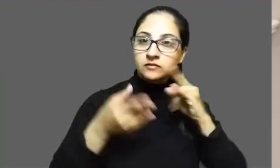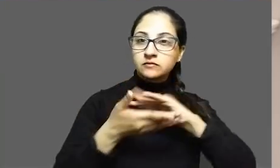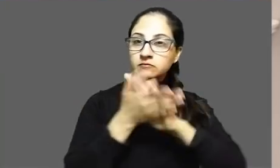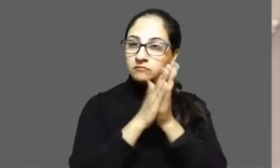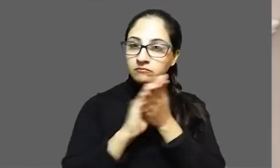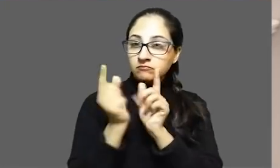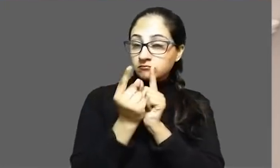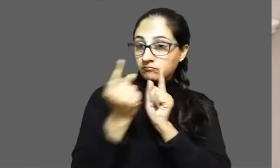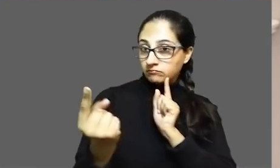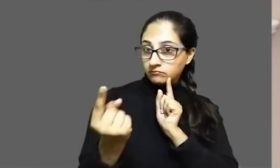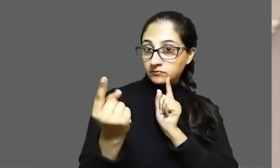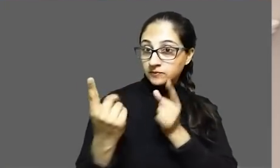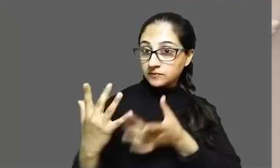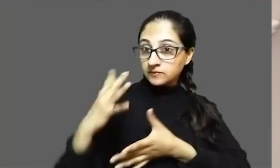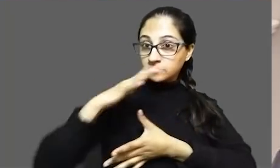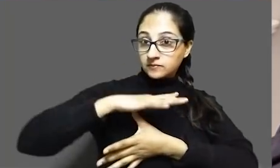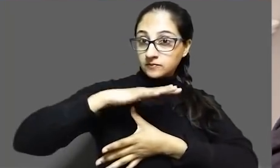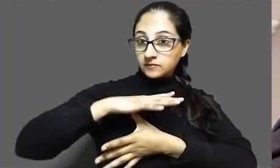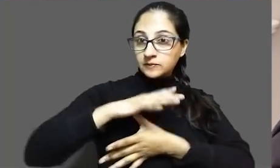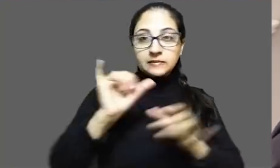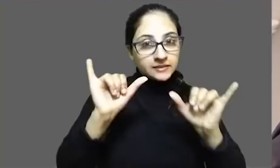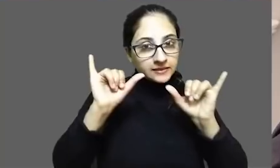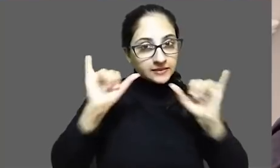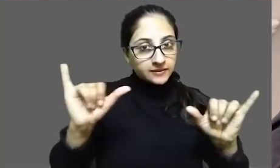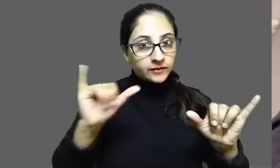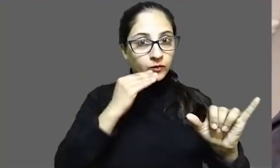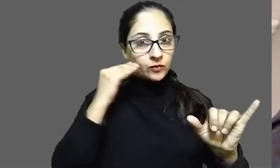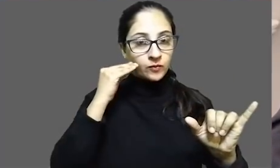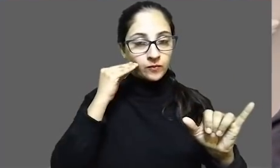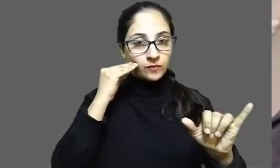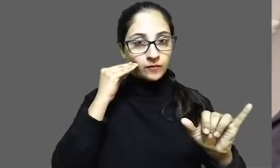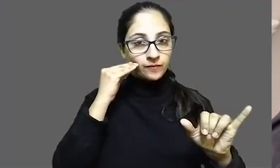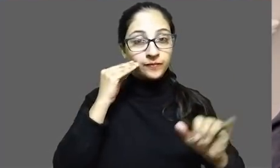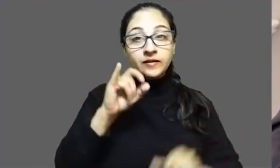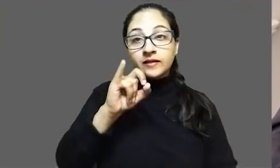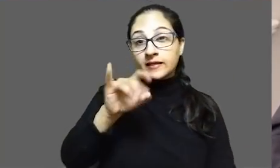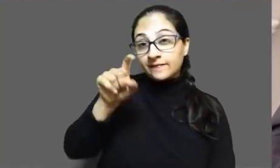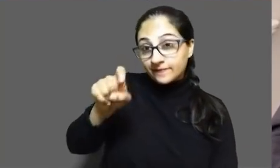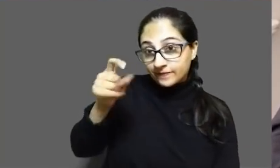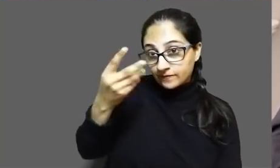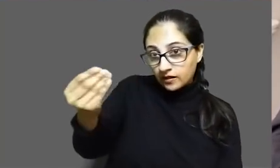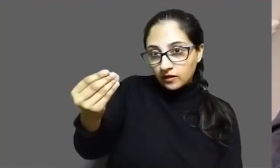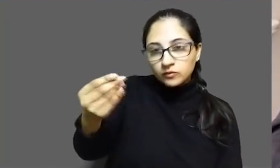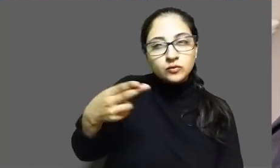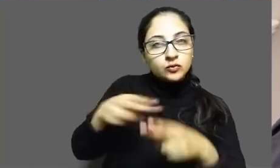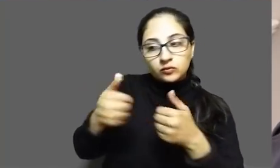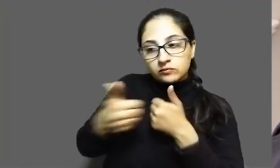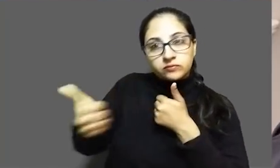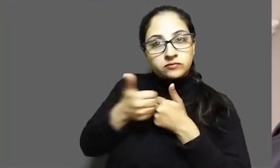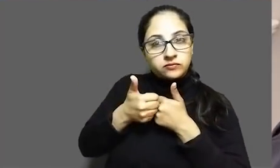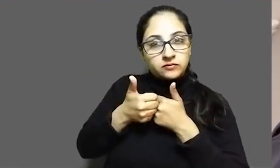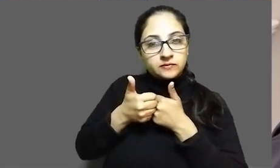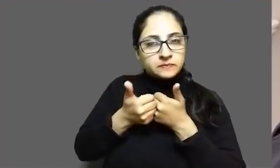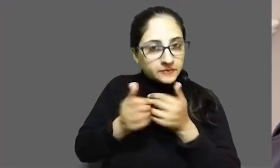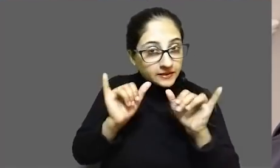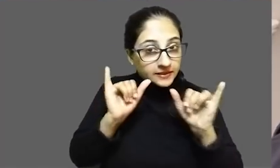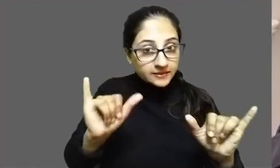can, stay at home. Unless it is essential, minimize activity outside of